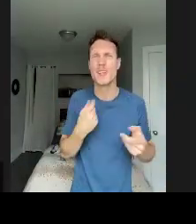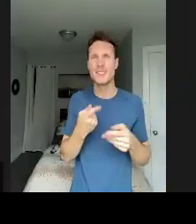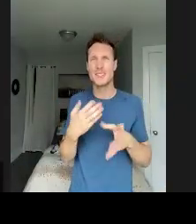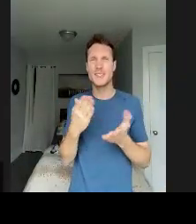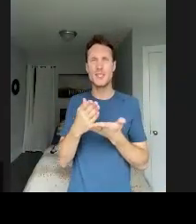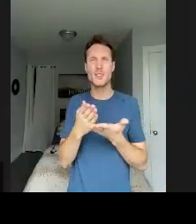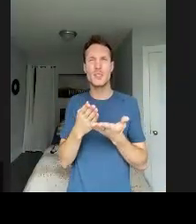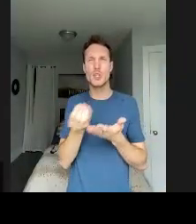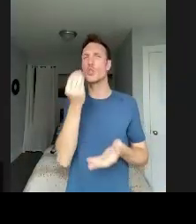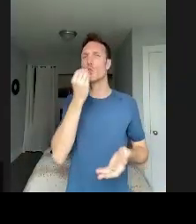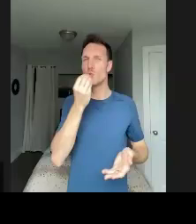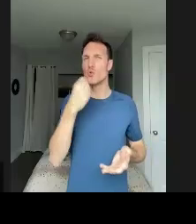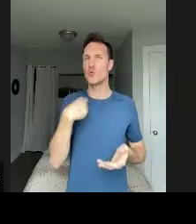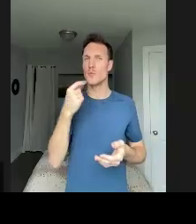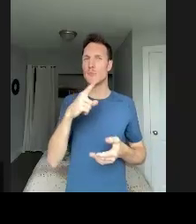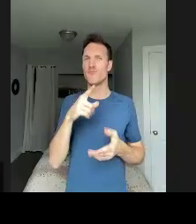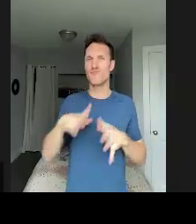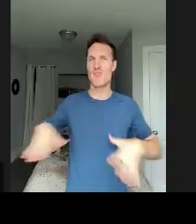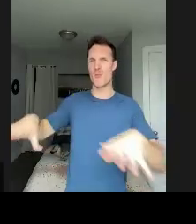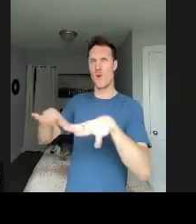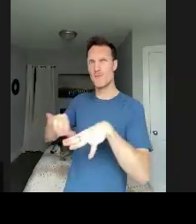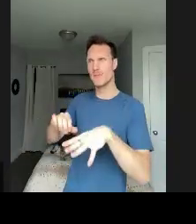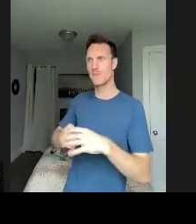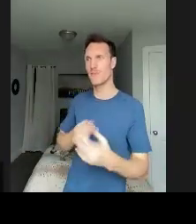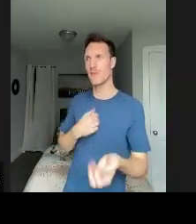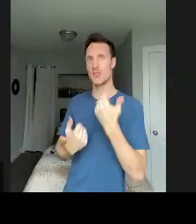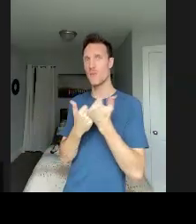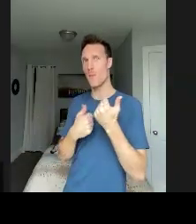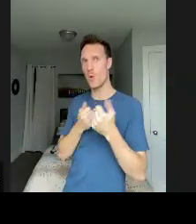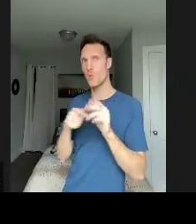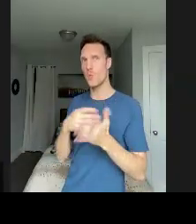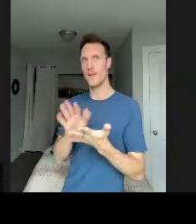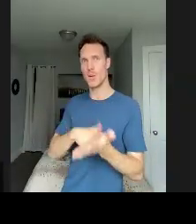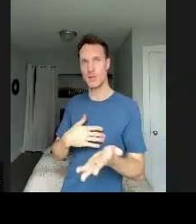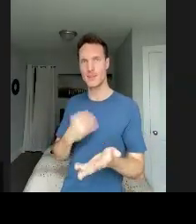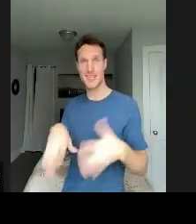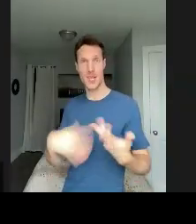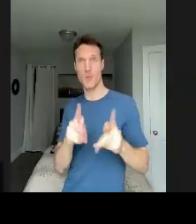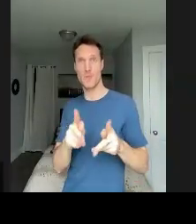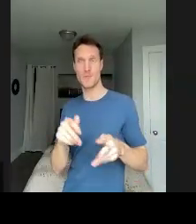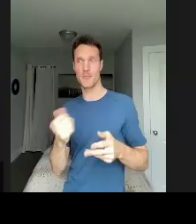community support waiver, and how will potential participants receive communication on this?